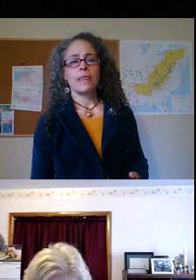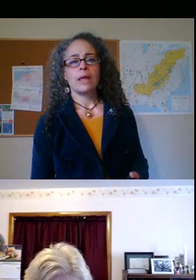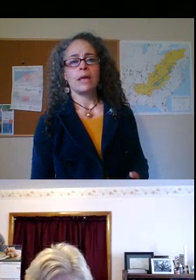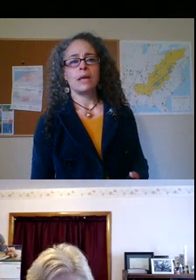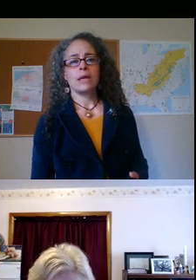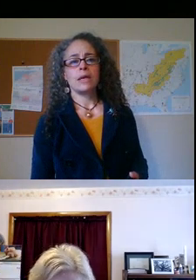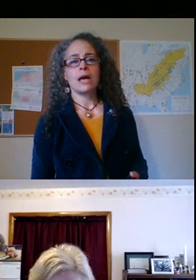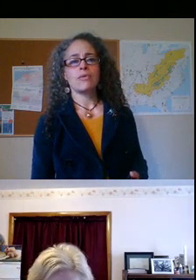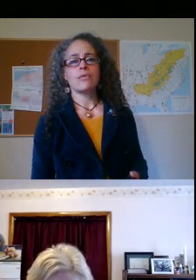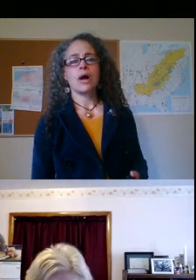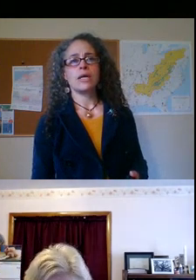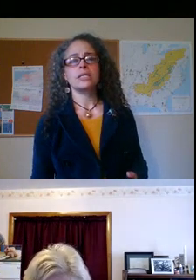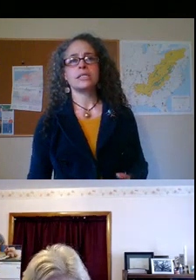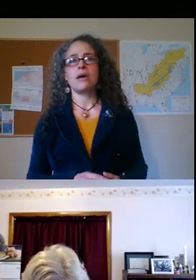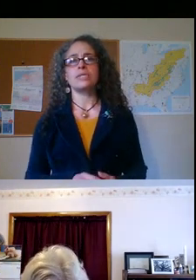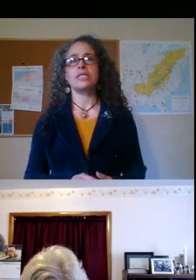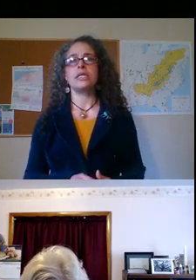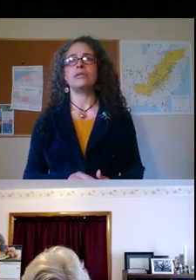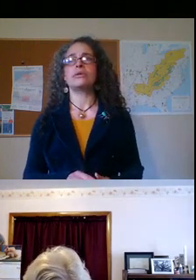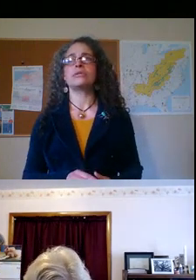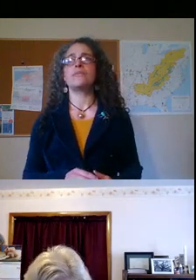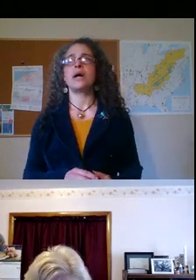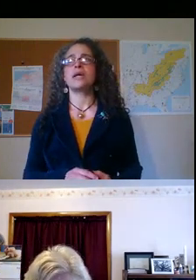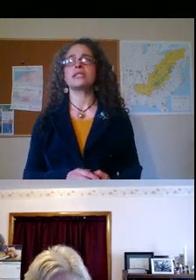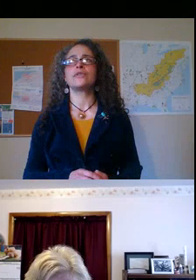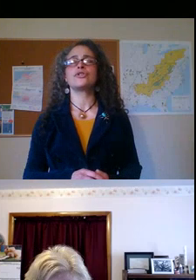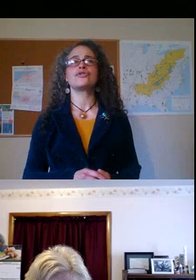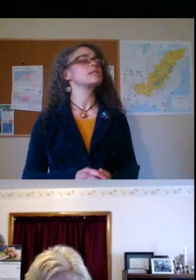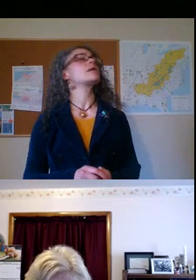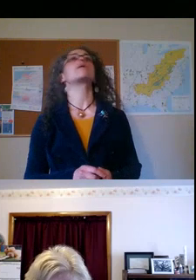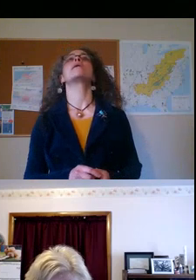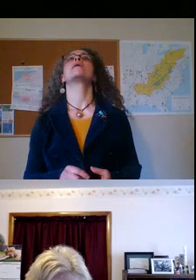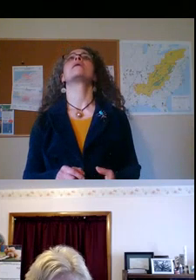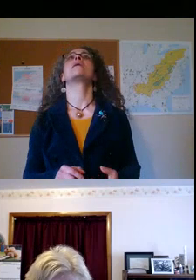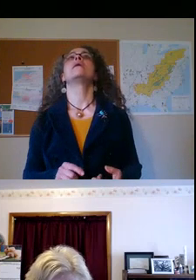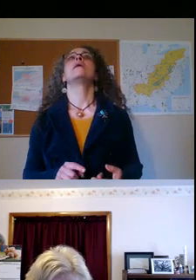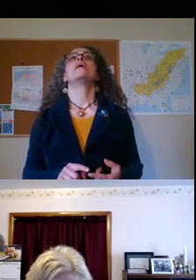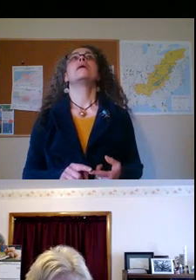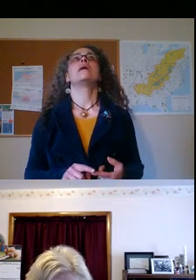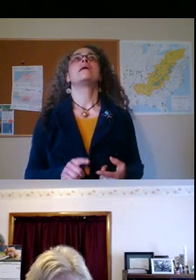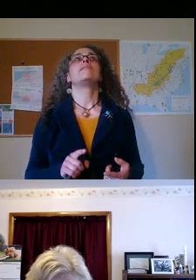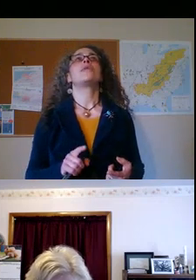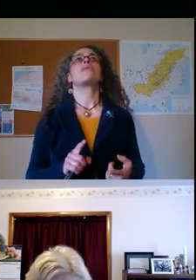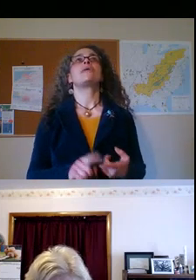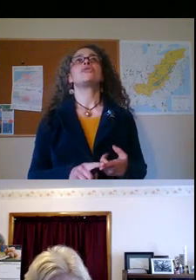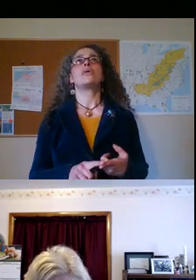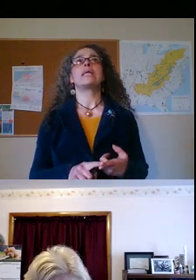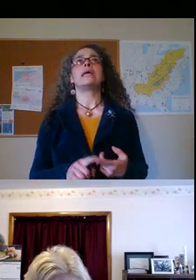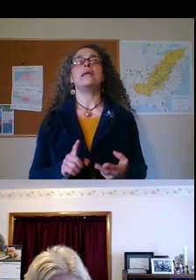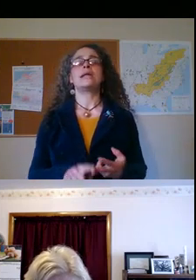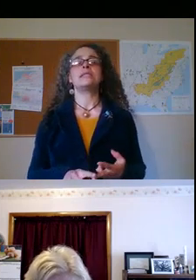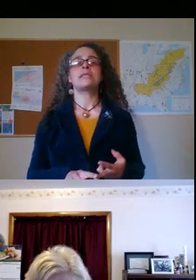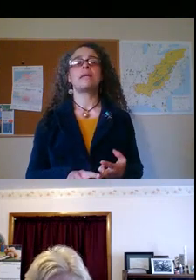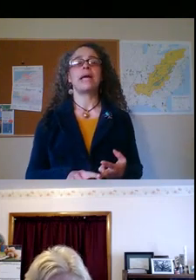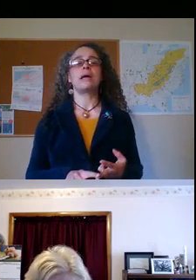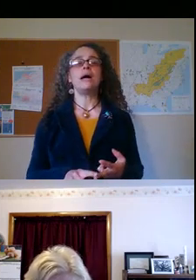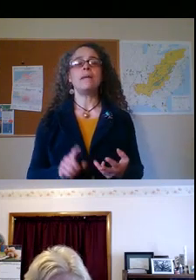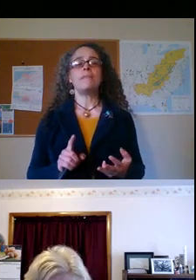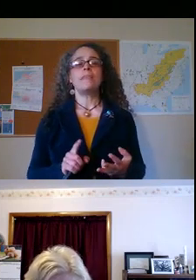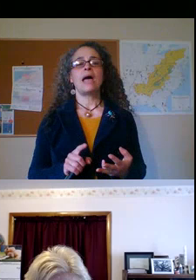However, in Cattaraugus County, those pockets of distress are in around Olean